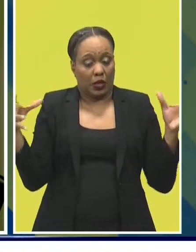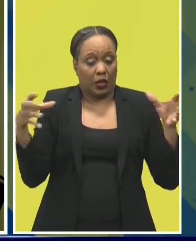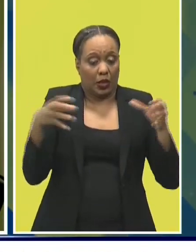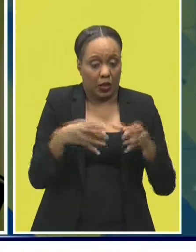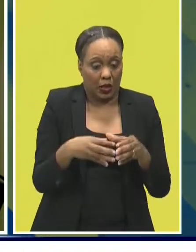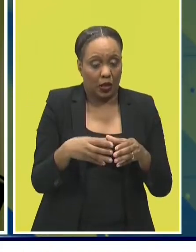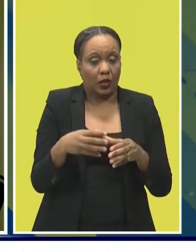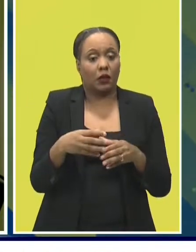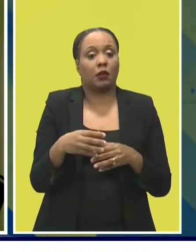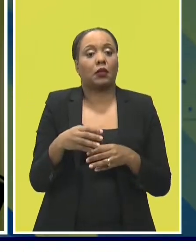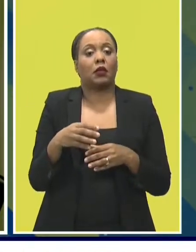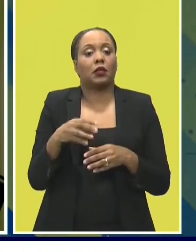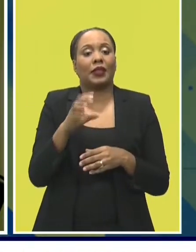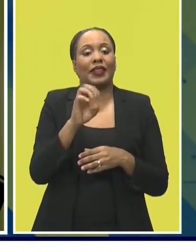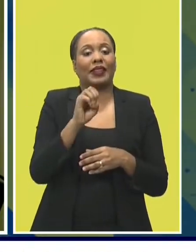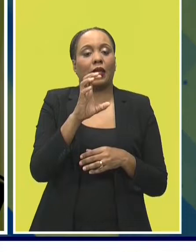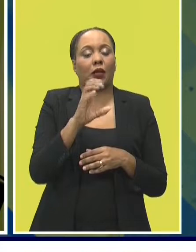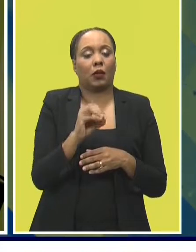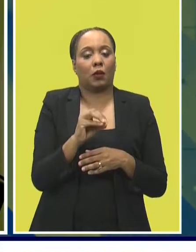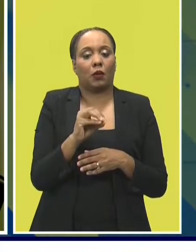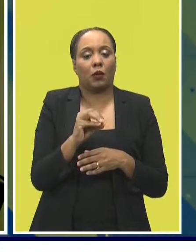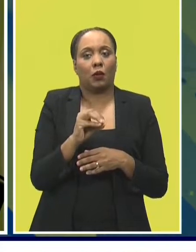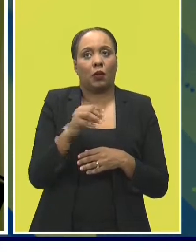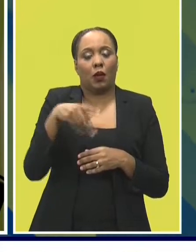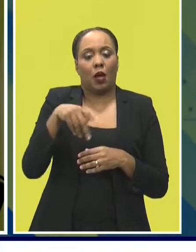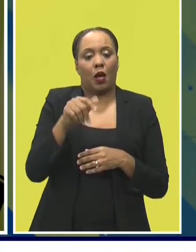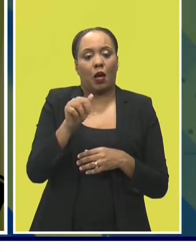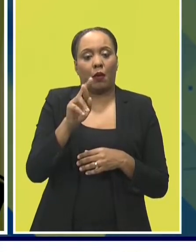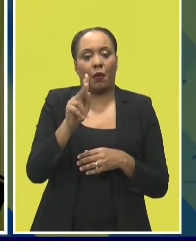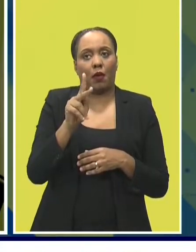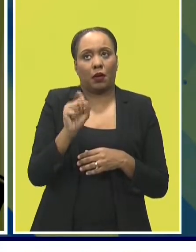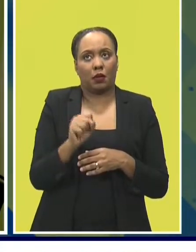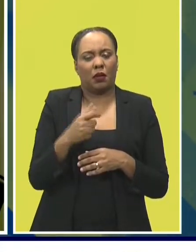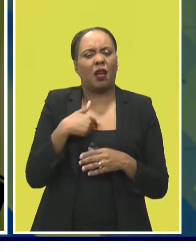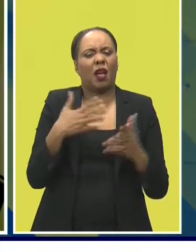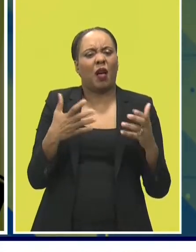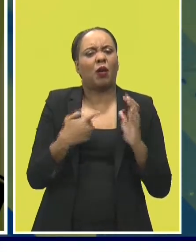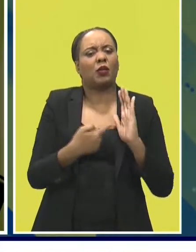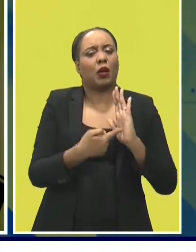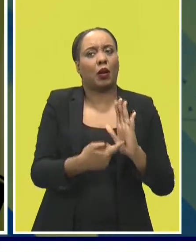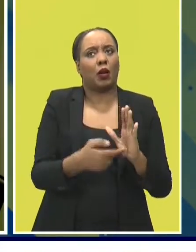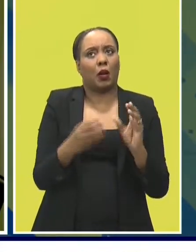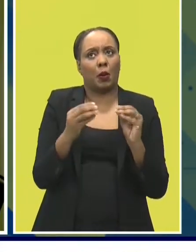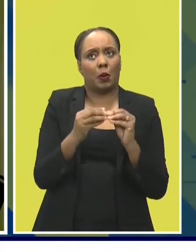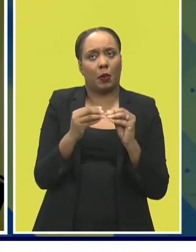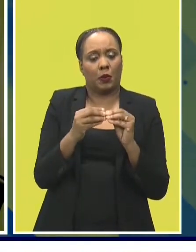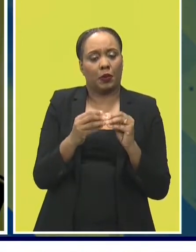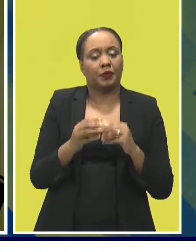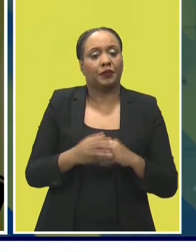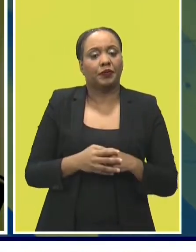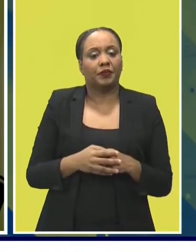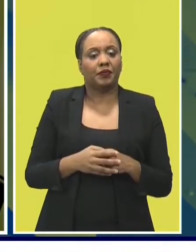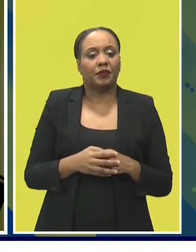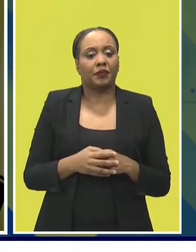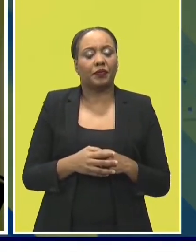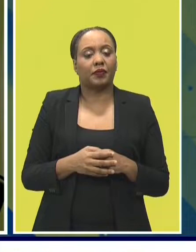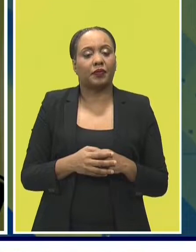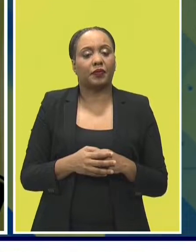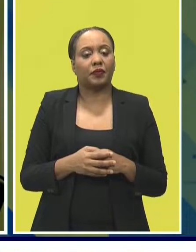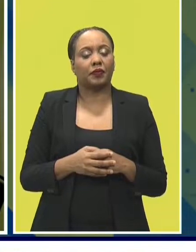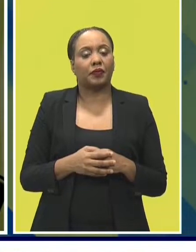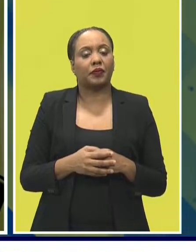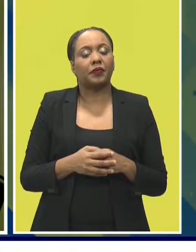parks, starting in the 80s to the 90s. And I'll show you shortly a map of where those parks are. Okay? And